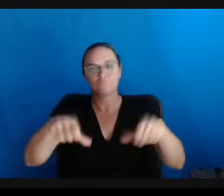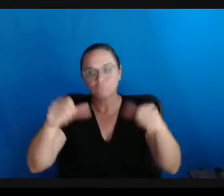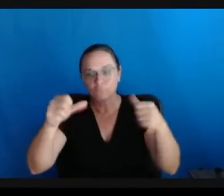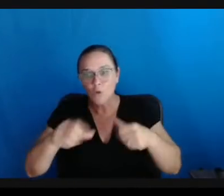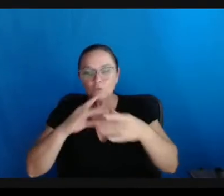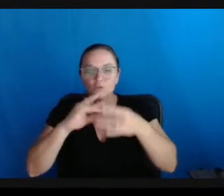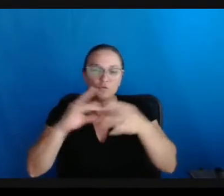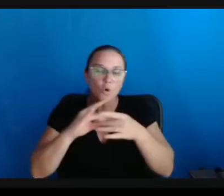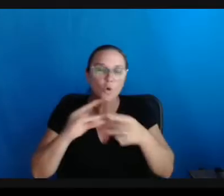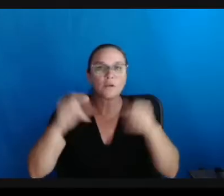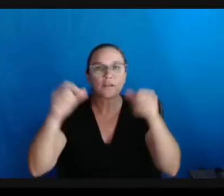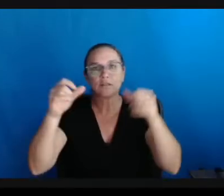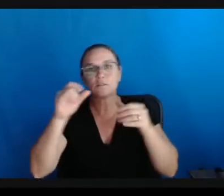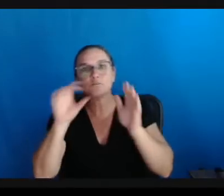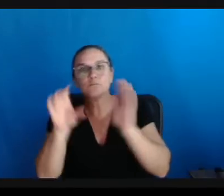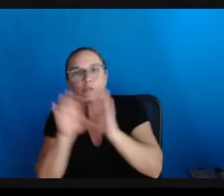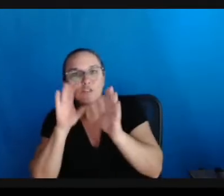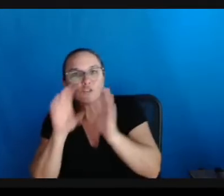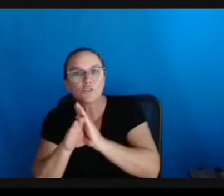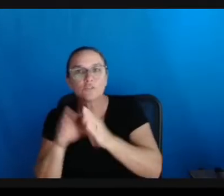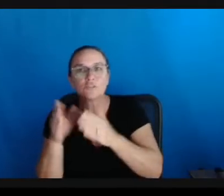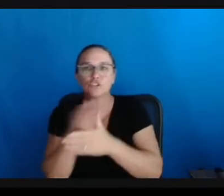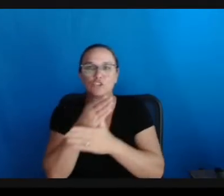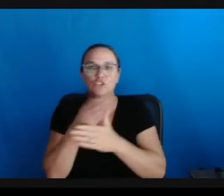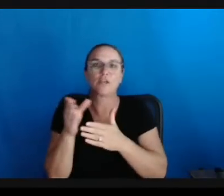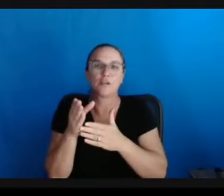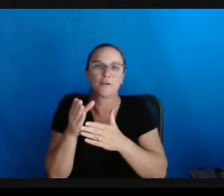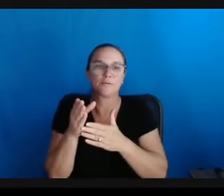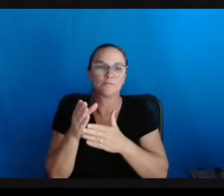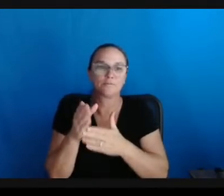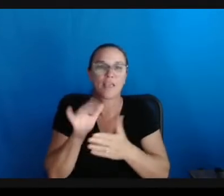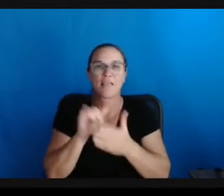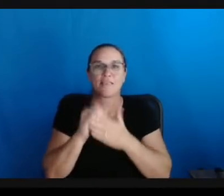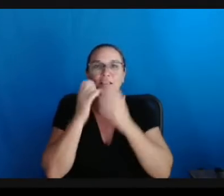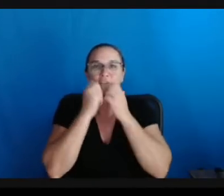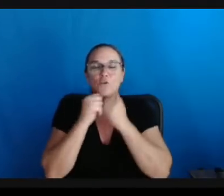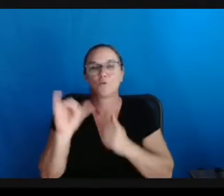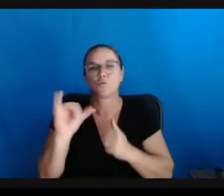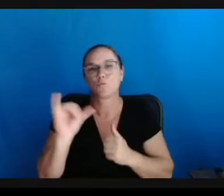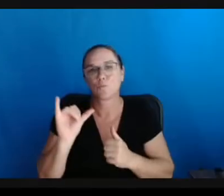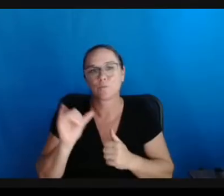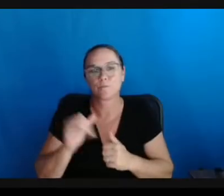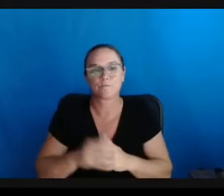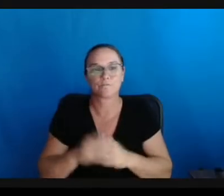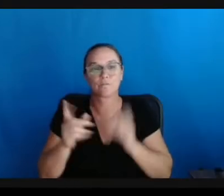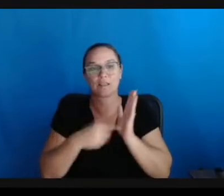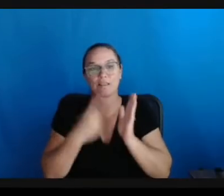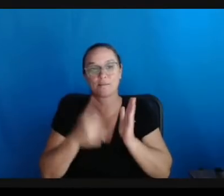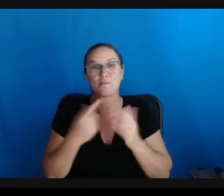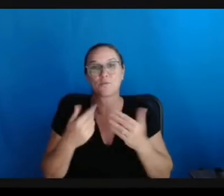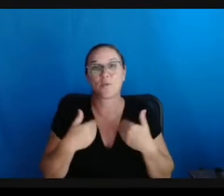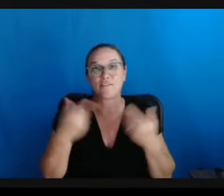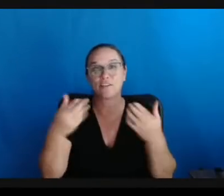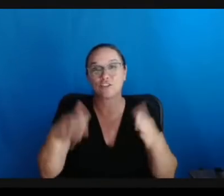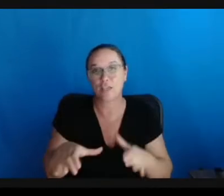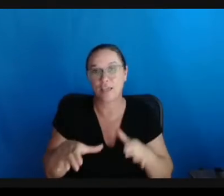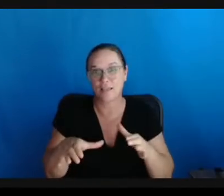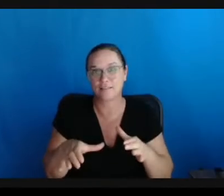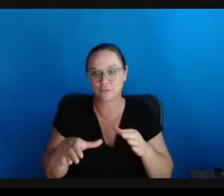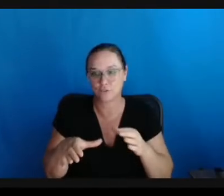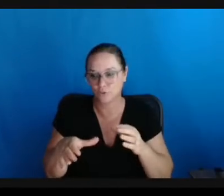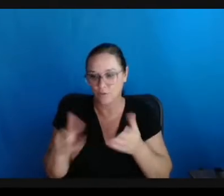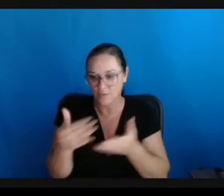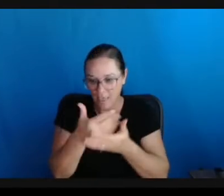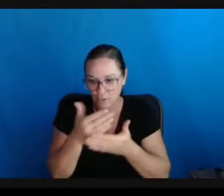and share all those, right? And that's really valuable too. So sometimes we have a chance to compile and share